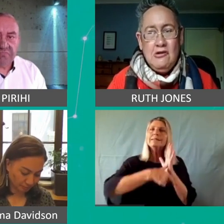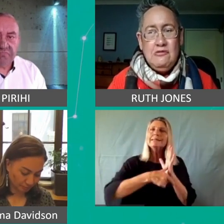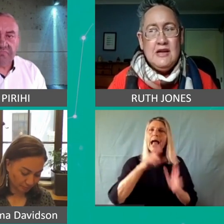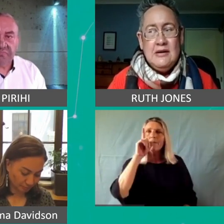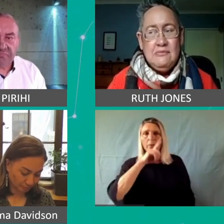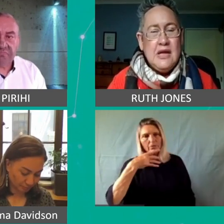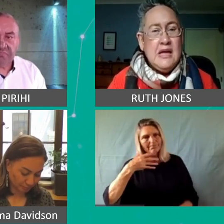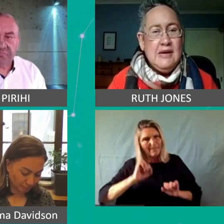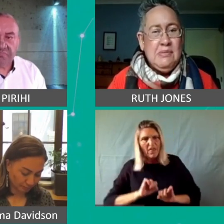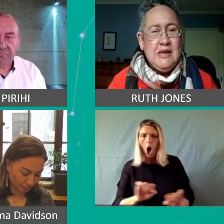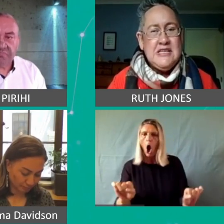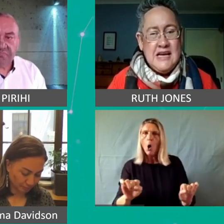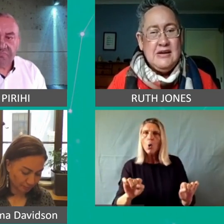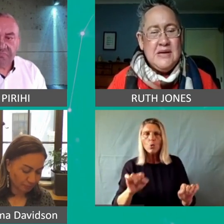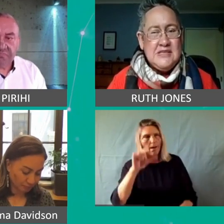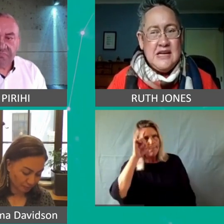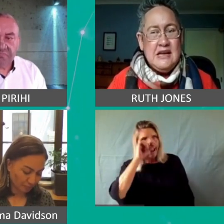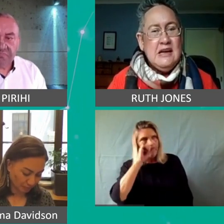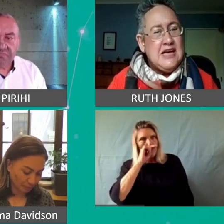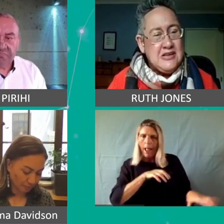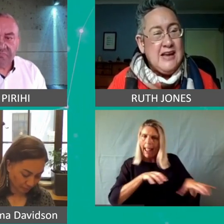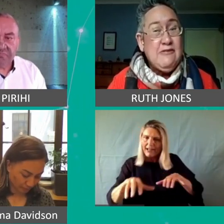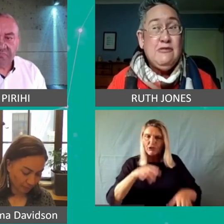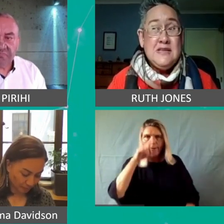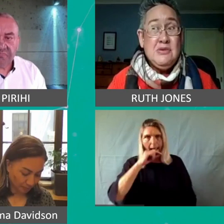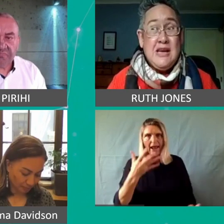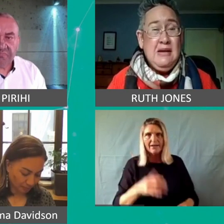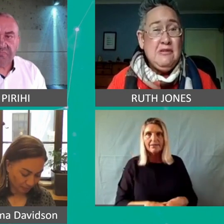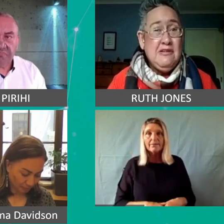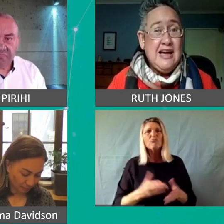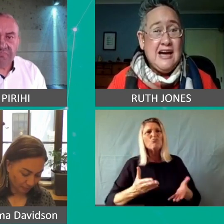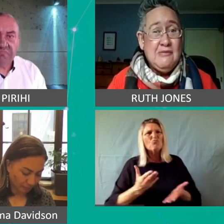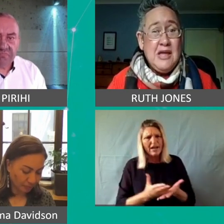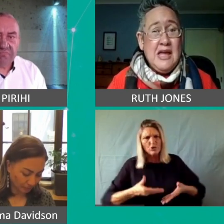their own capability and capacity to have a voice, really,